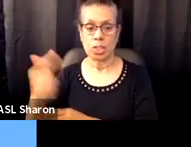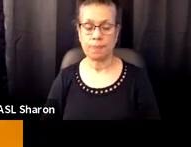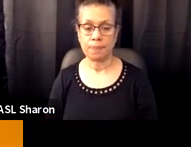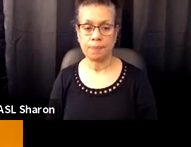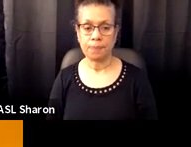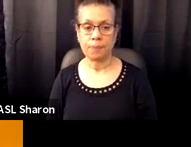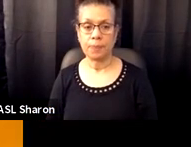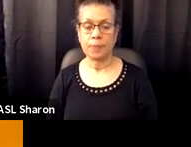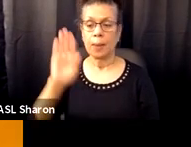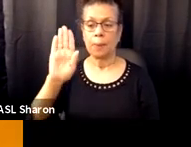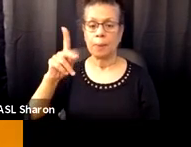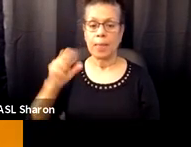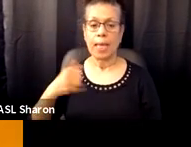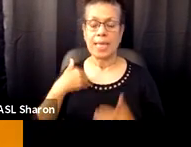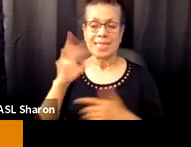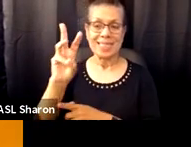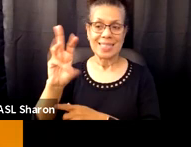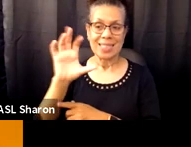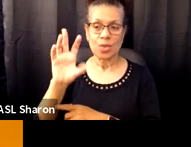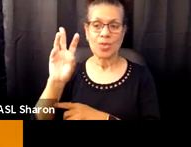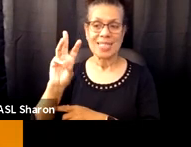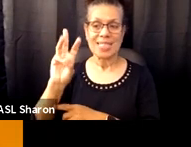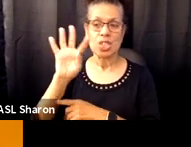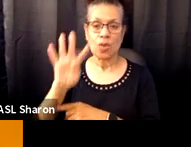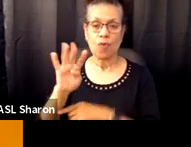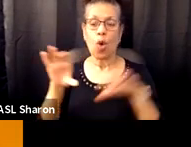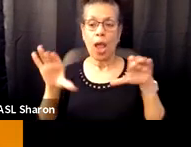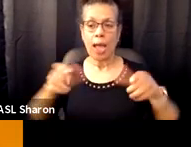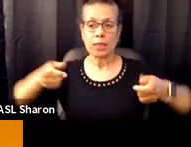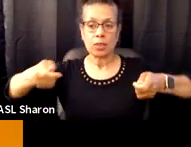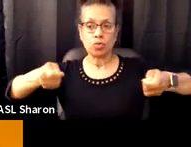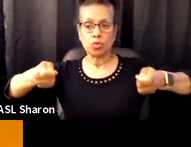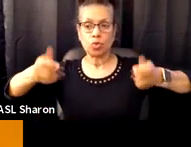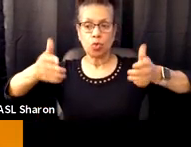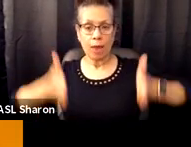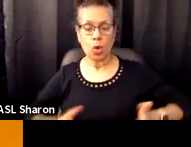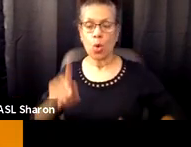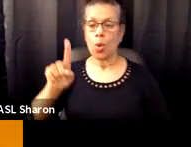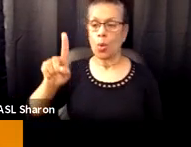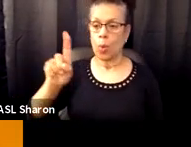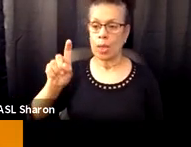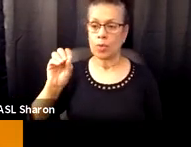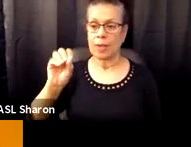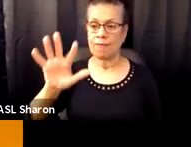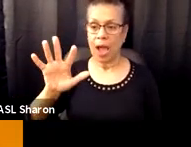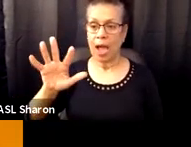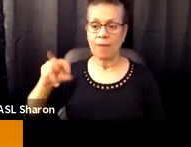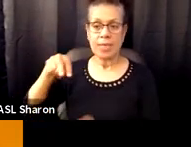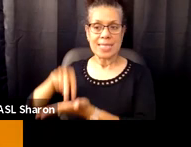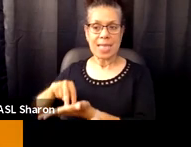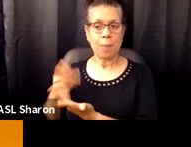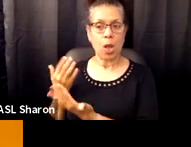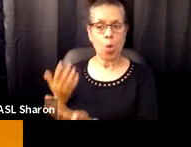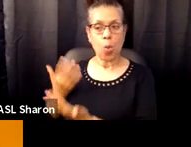bps currently has 664 active bus drivers and 105 standby or reserve